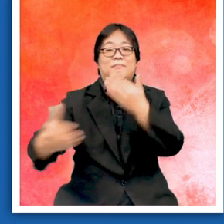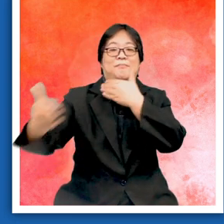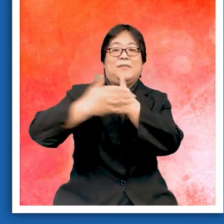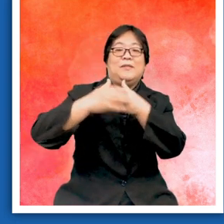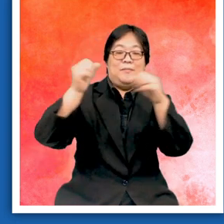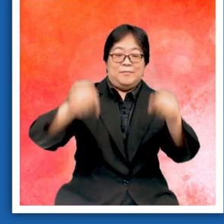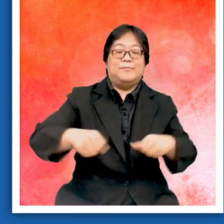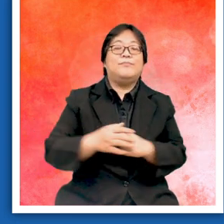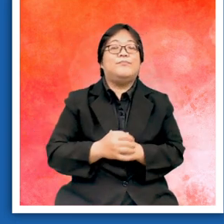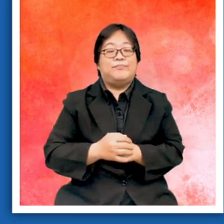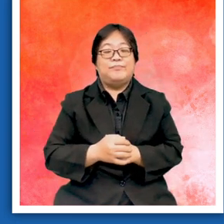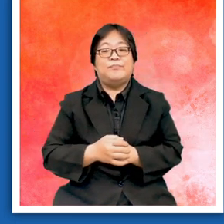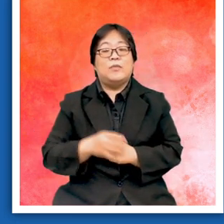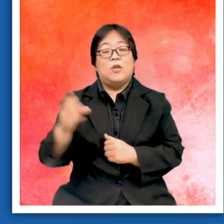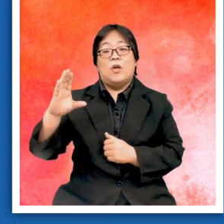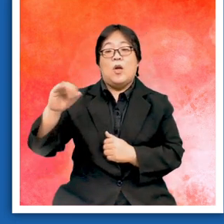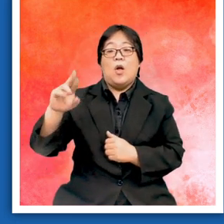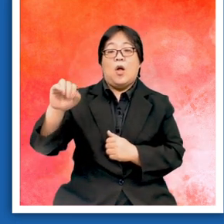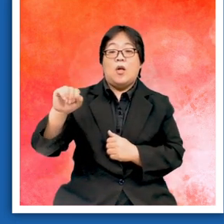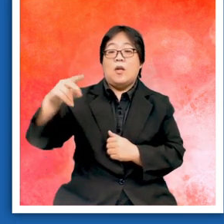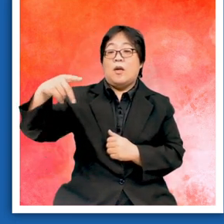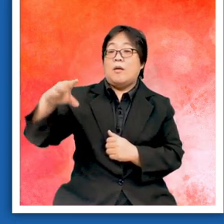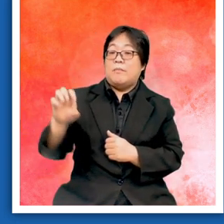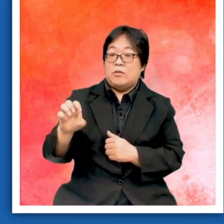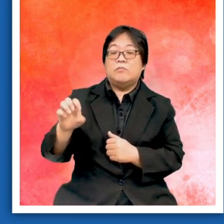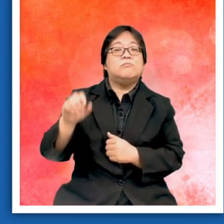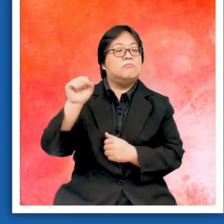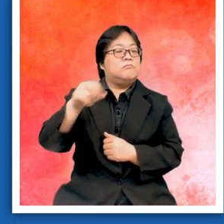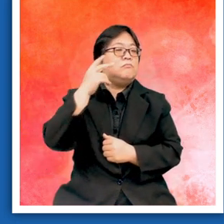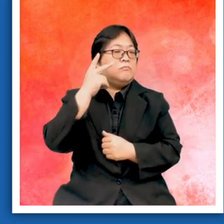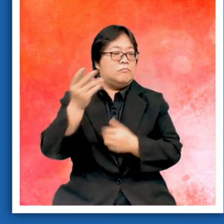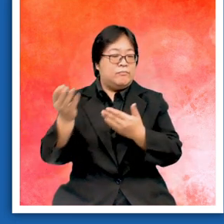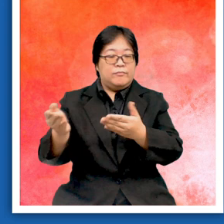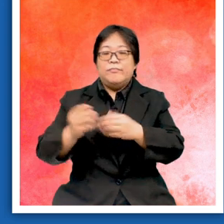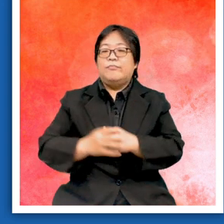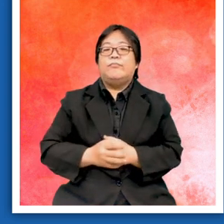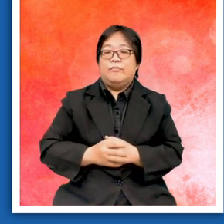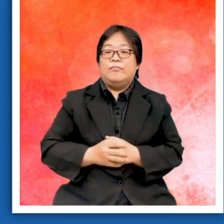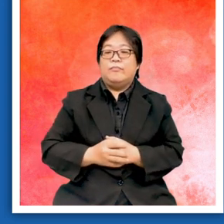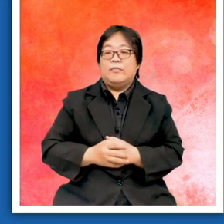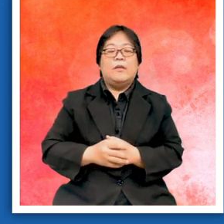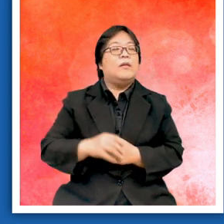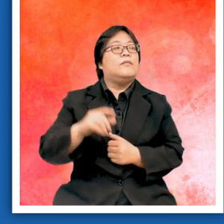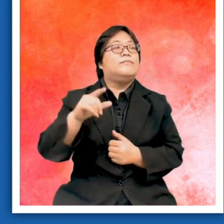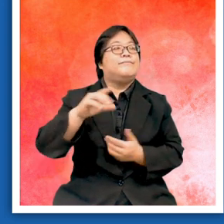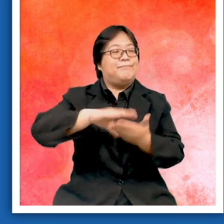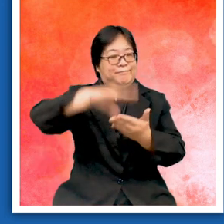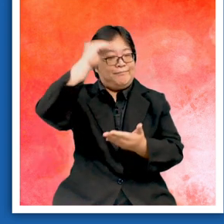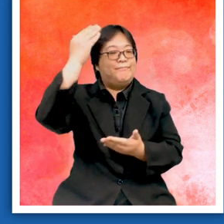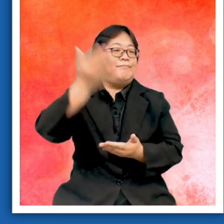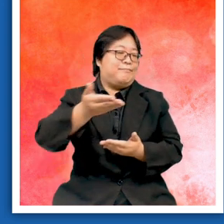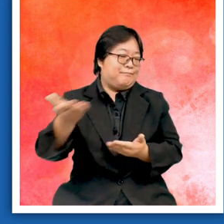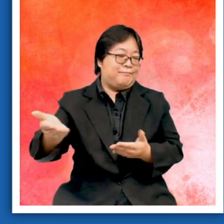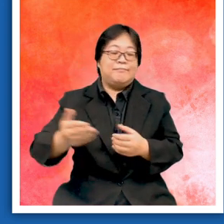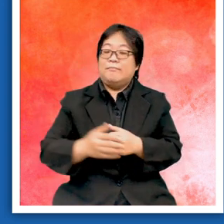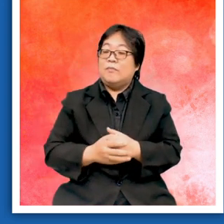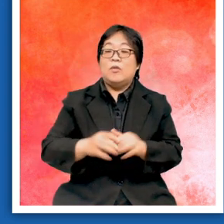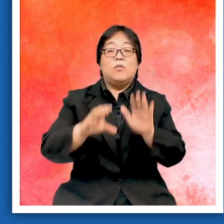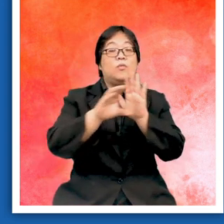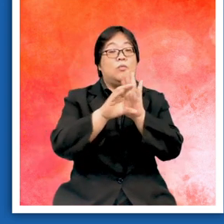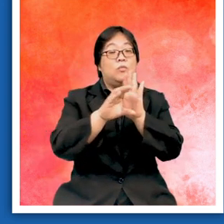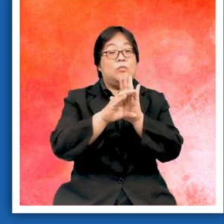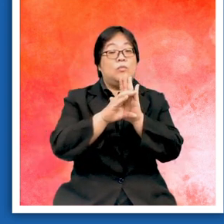Within the course page, you can see the learning material. For example,